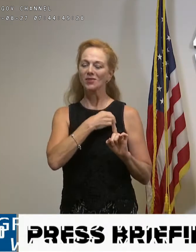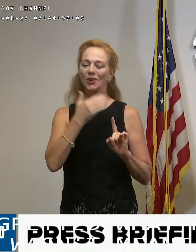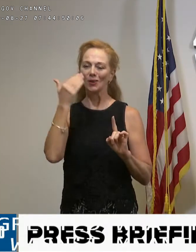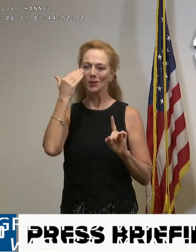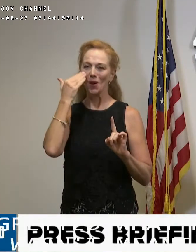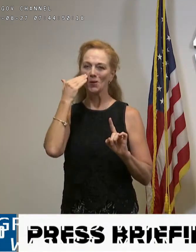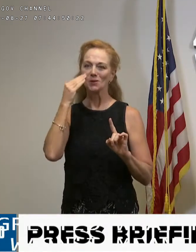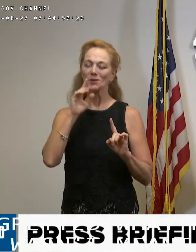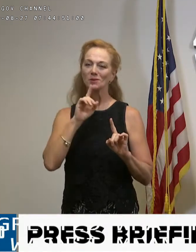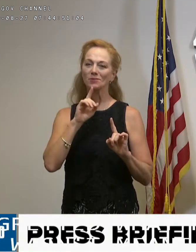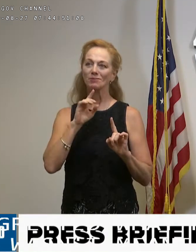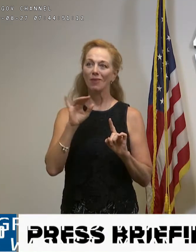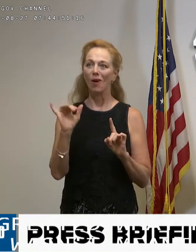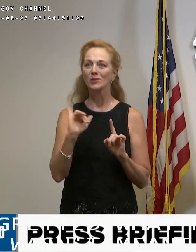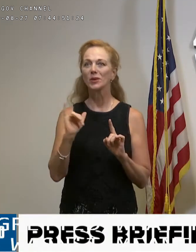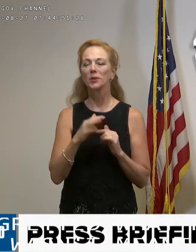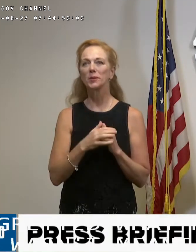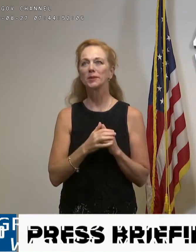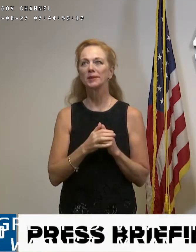acknowledged that there is